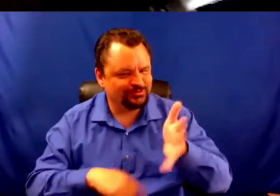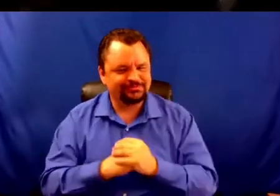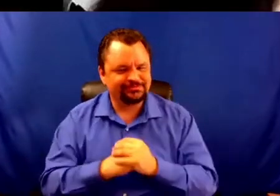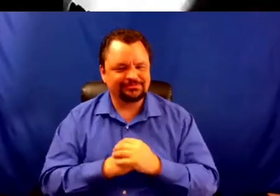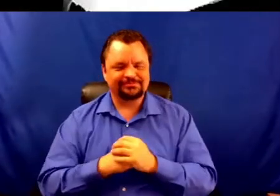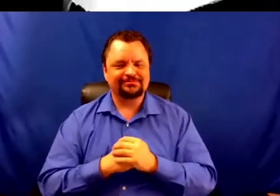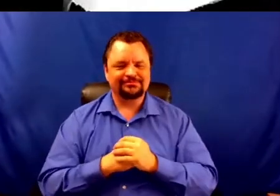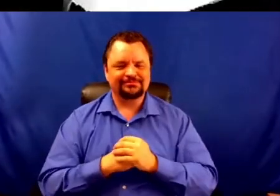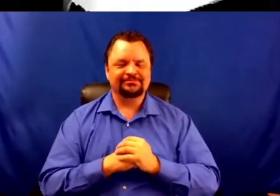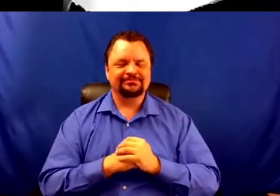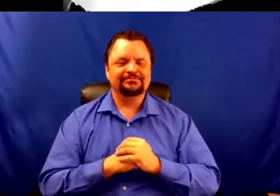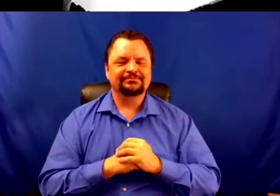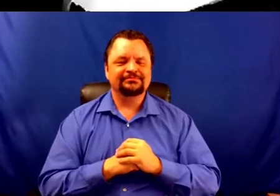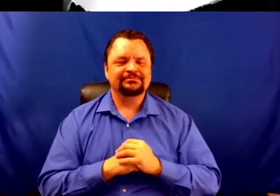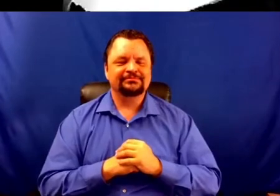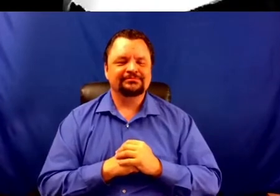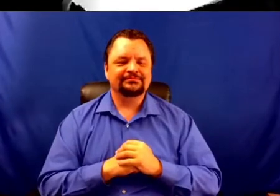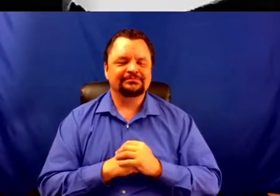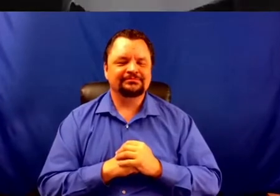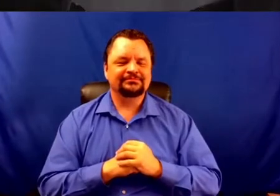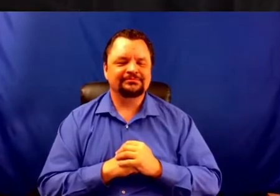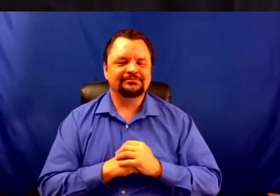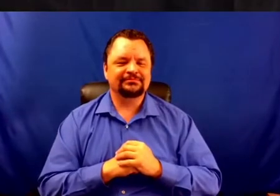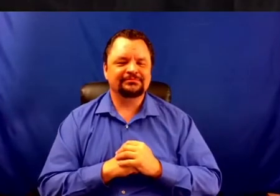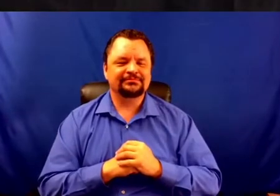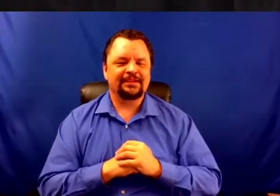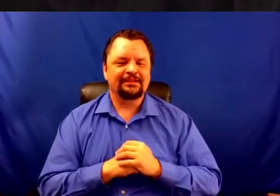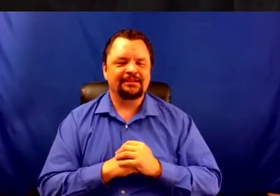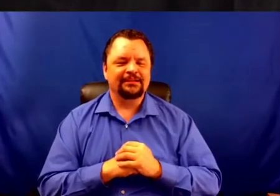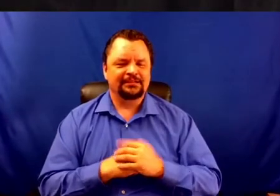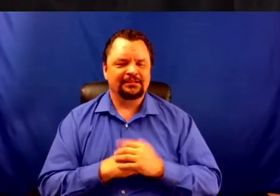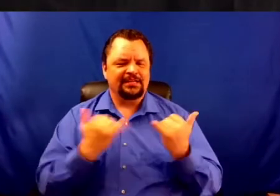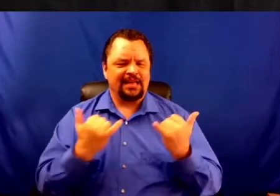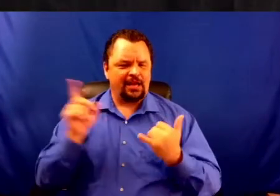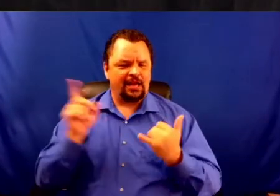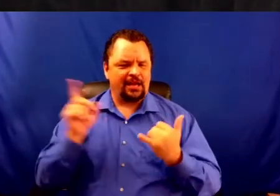Okay, photo op. See how you organize this. We'll have Okay. Letty in the middle.